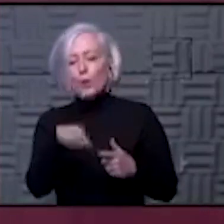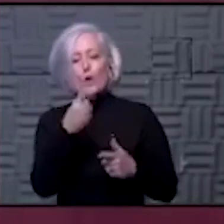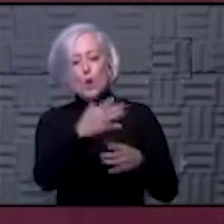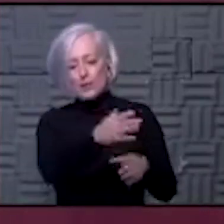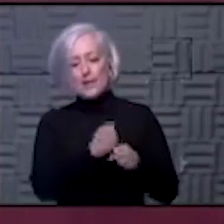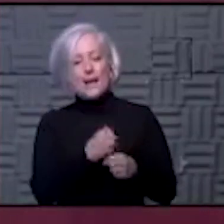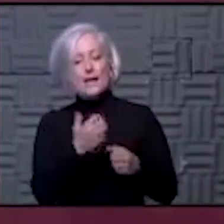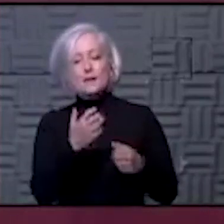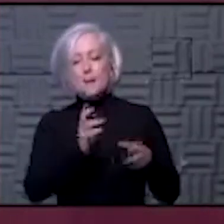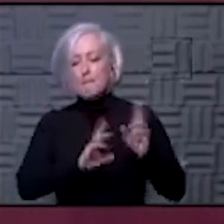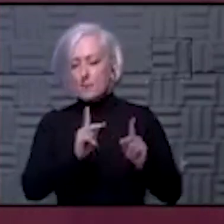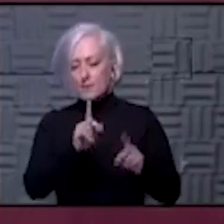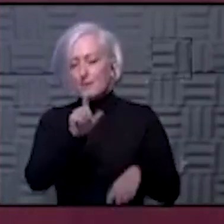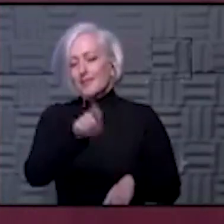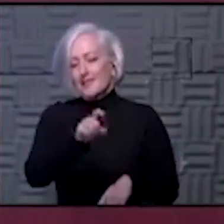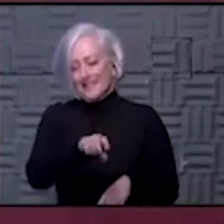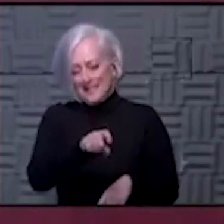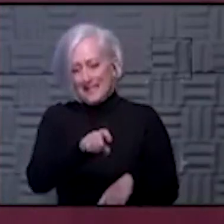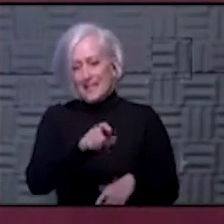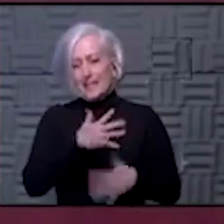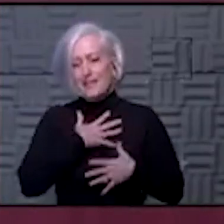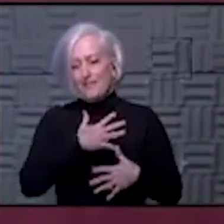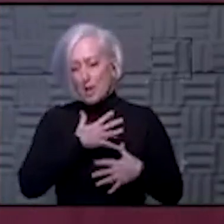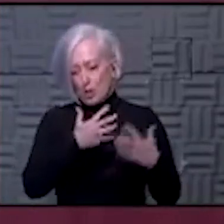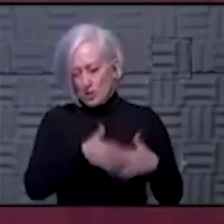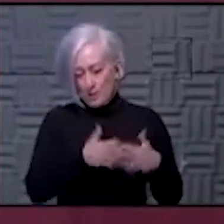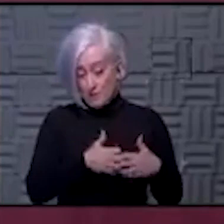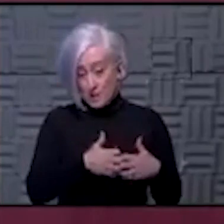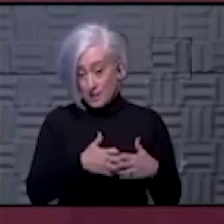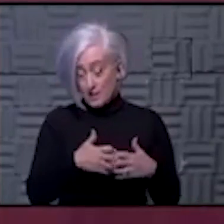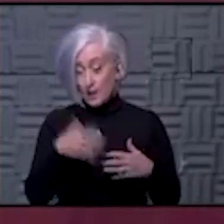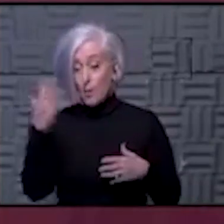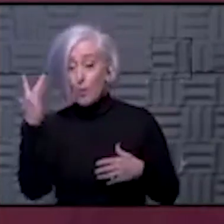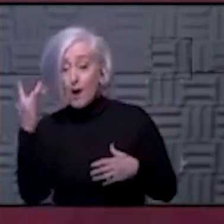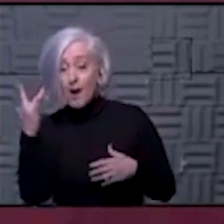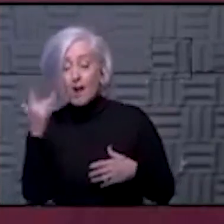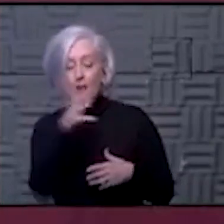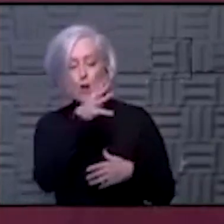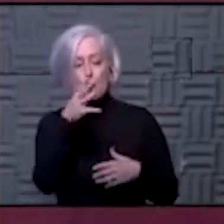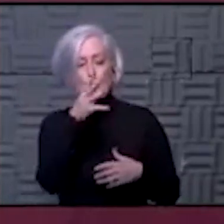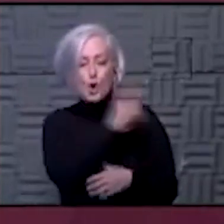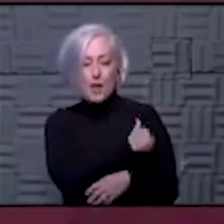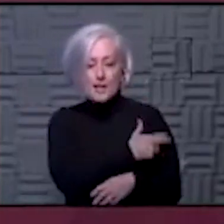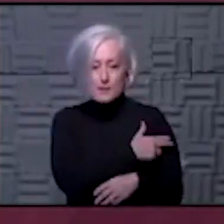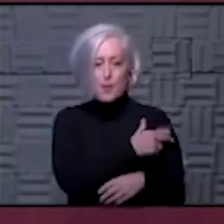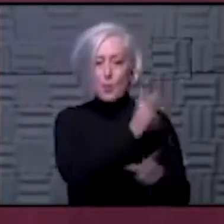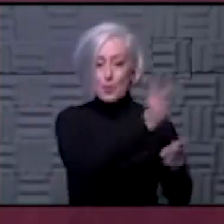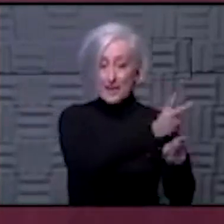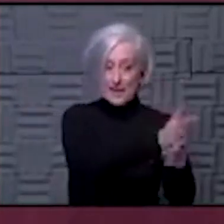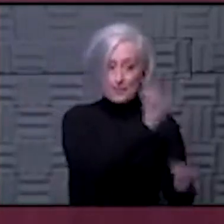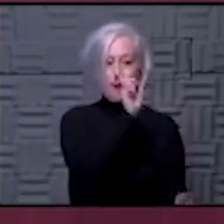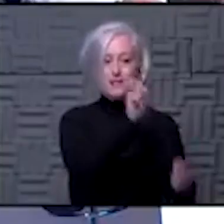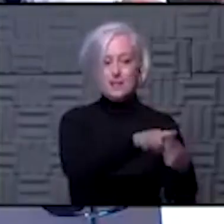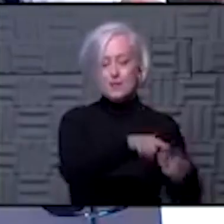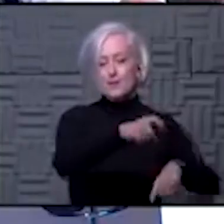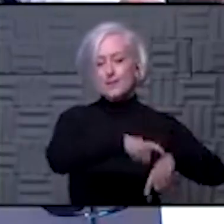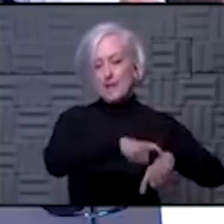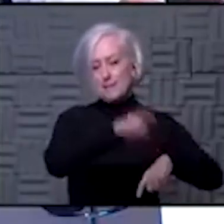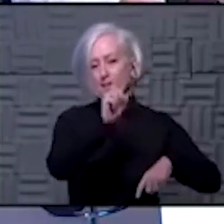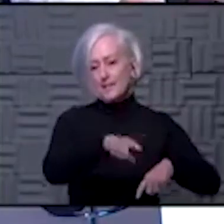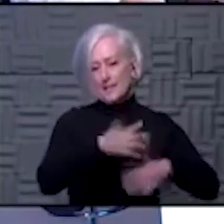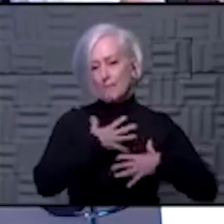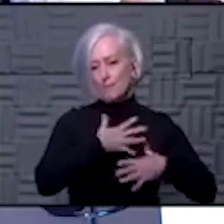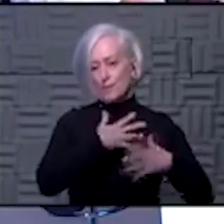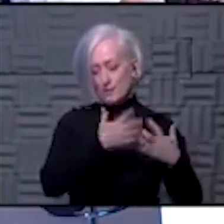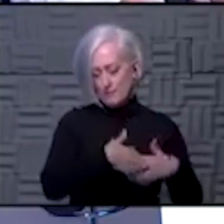be ventilated, because rural hospitals will keep them up to the point that they really have respiratory failure, and then they have to come to an ICU. And I think the length of stay still, for